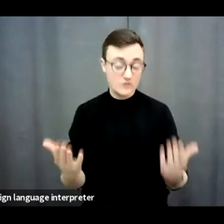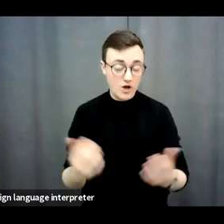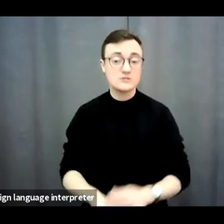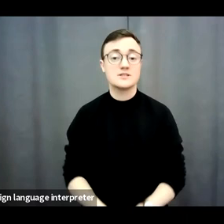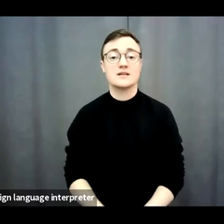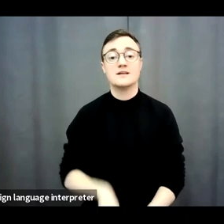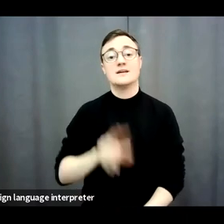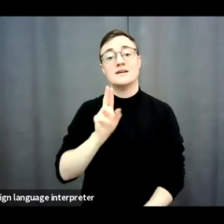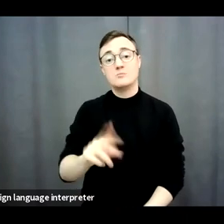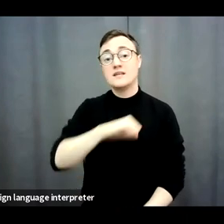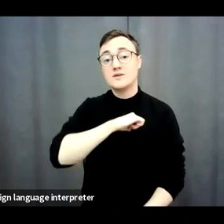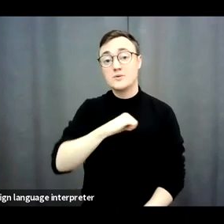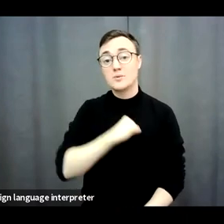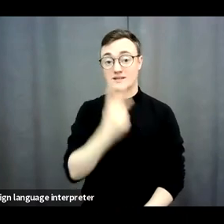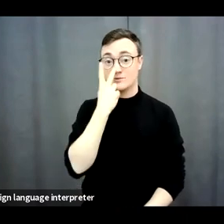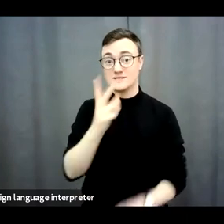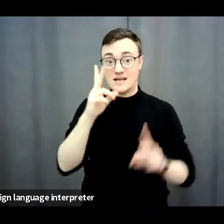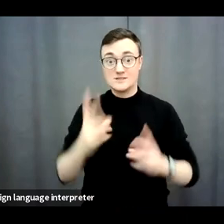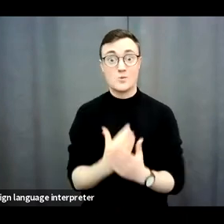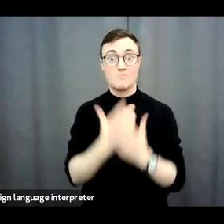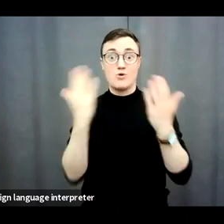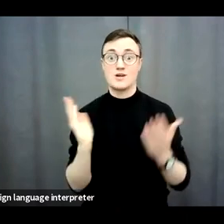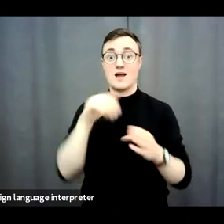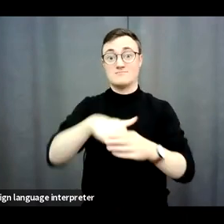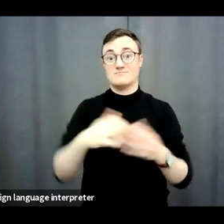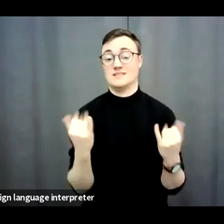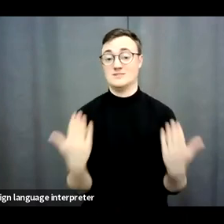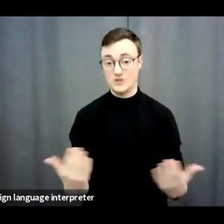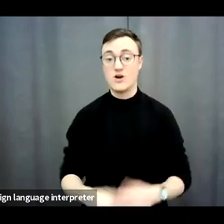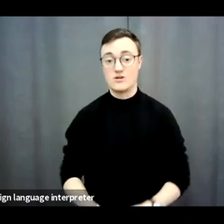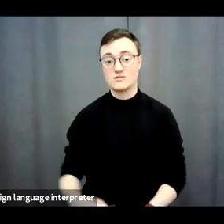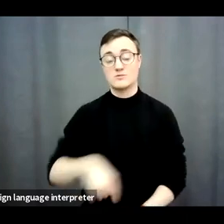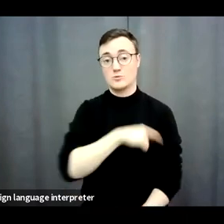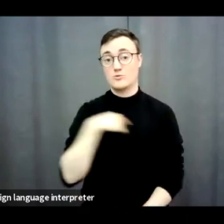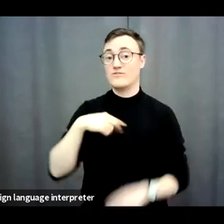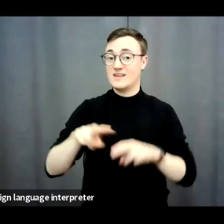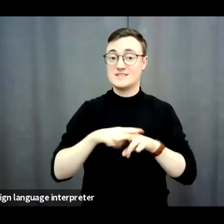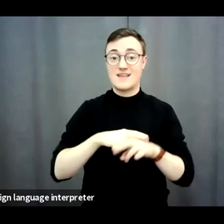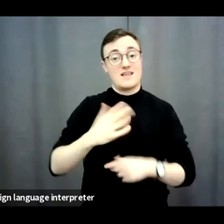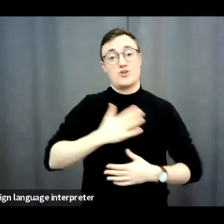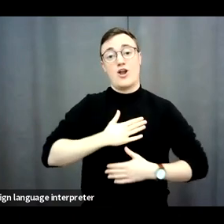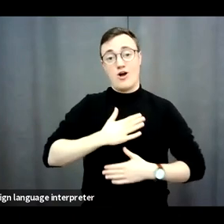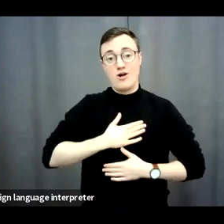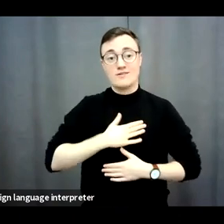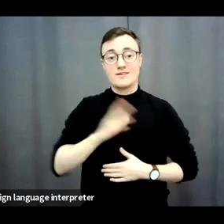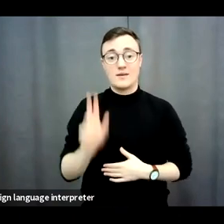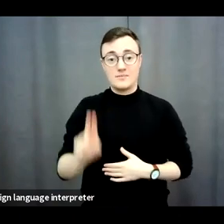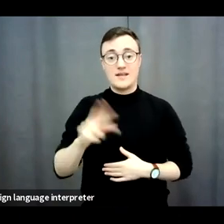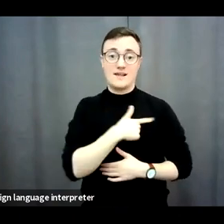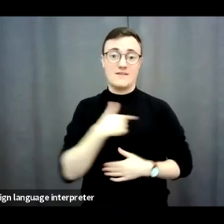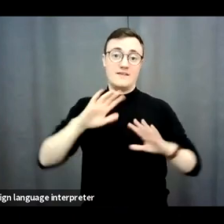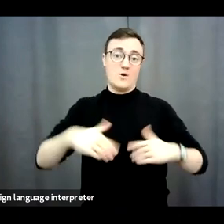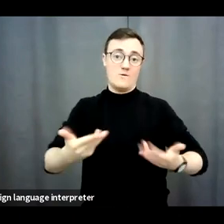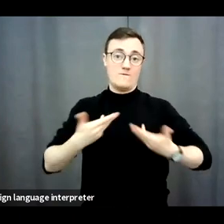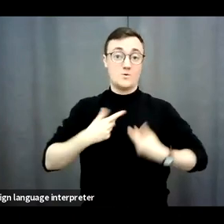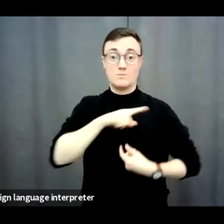It's been a pleasure to see so many attending today, and we're so happy that we have received a lot